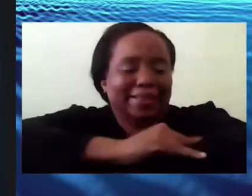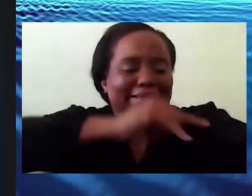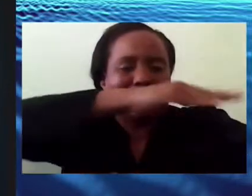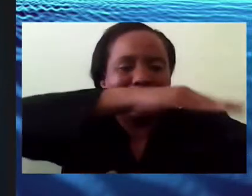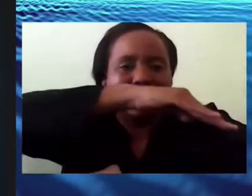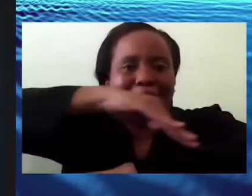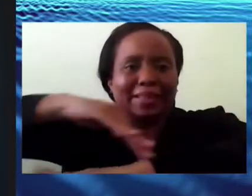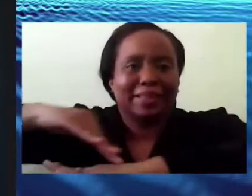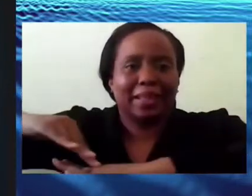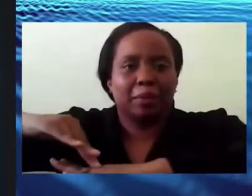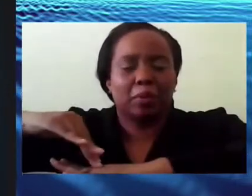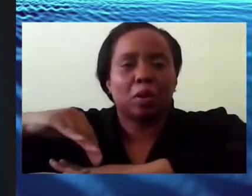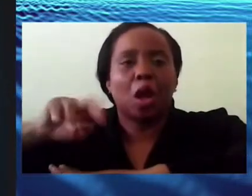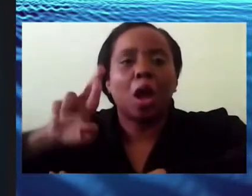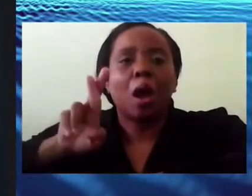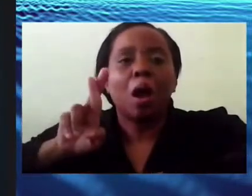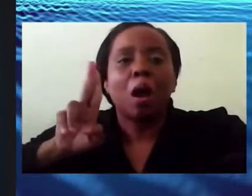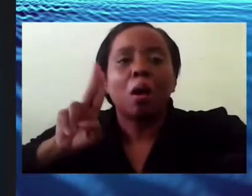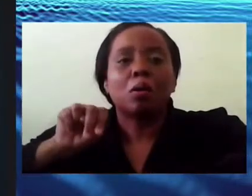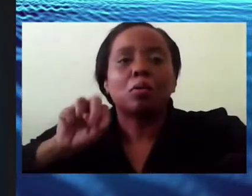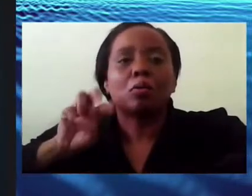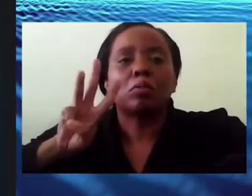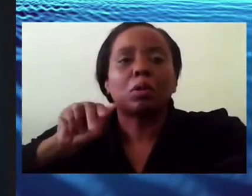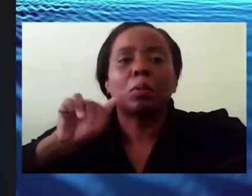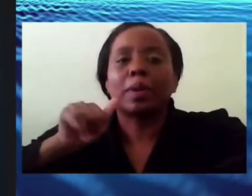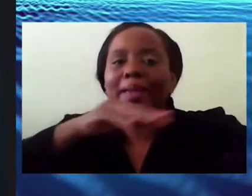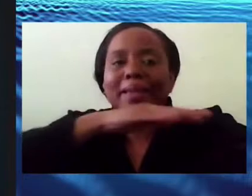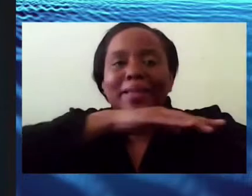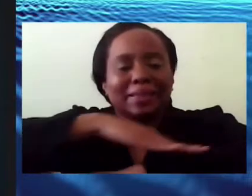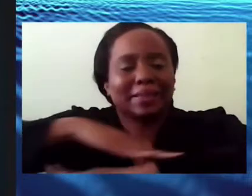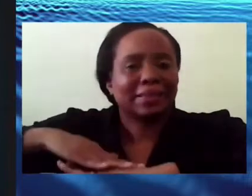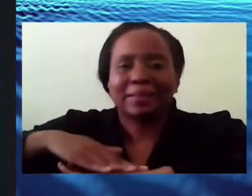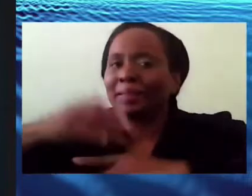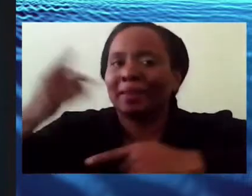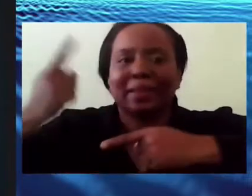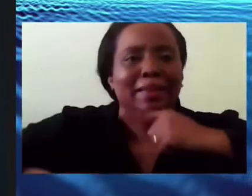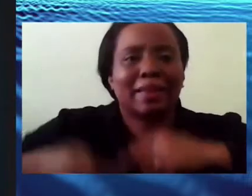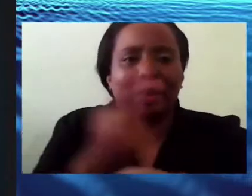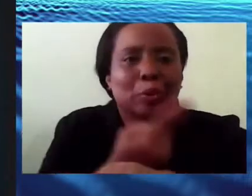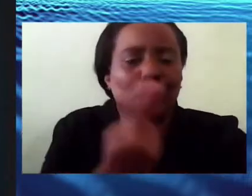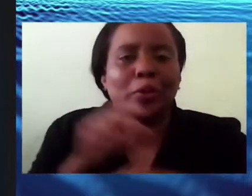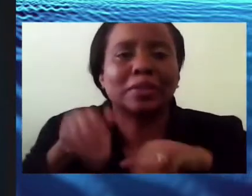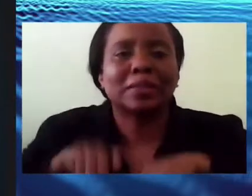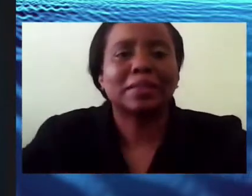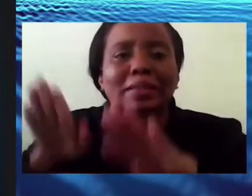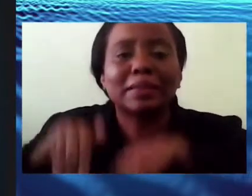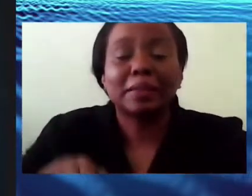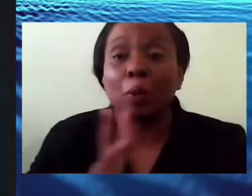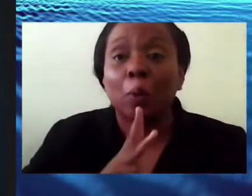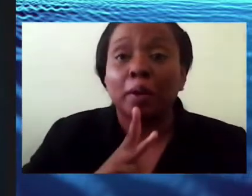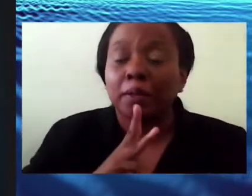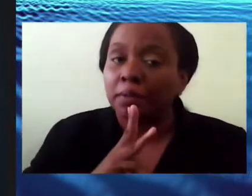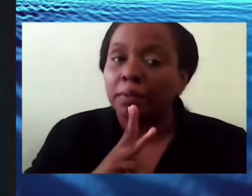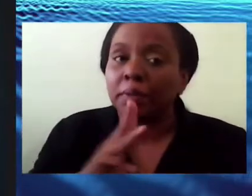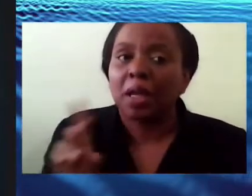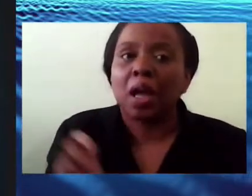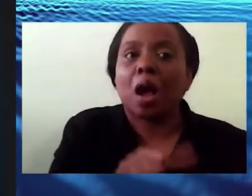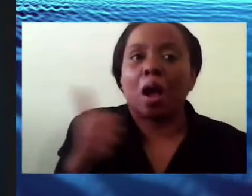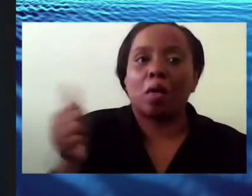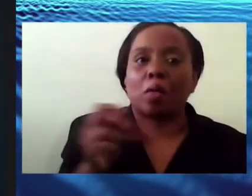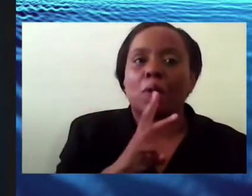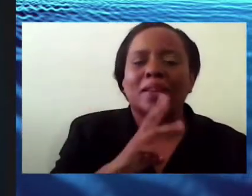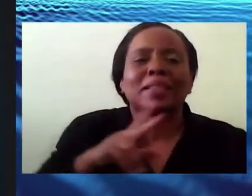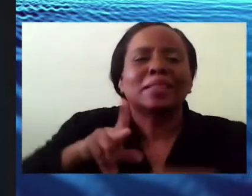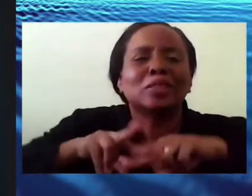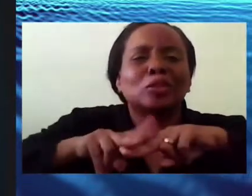electrics that could not take the salt water. So the runway we had to use a different plan for the runway after we broke up the hard dust with the